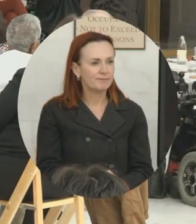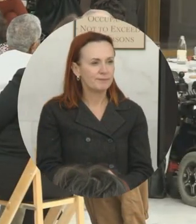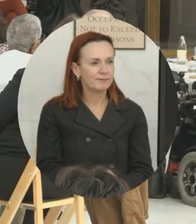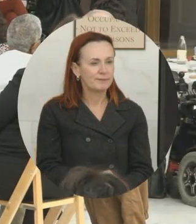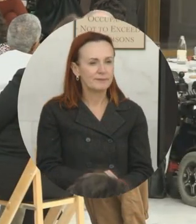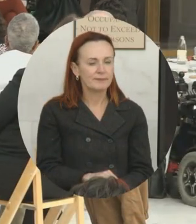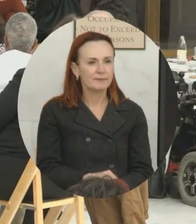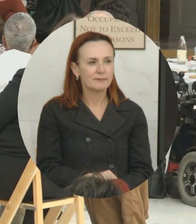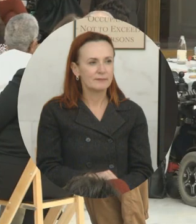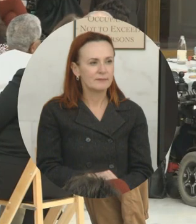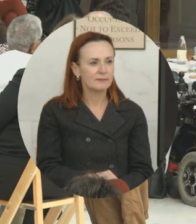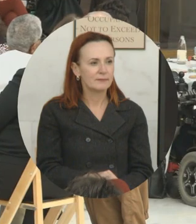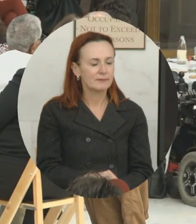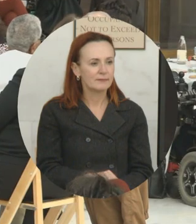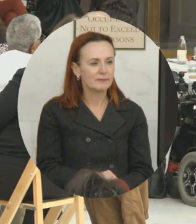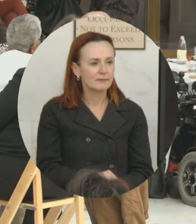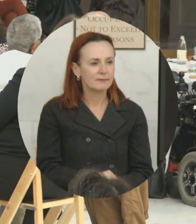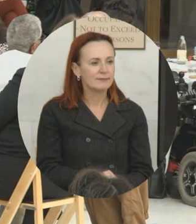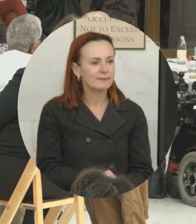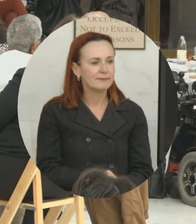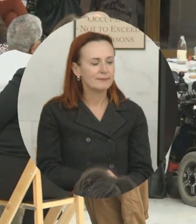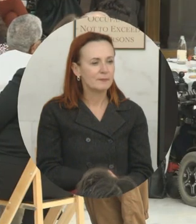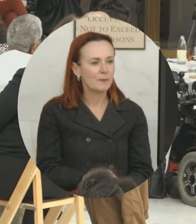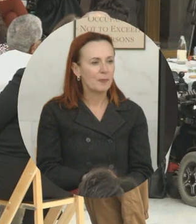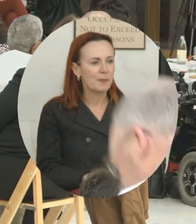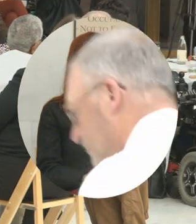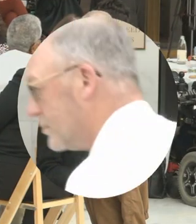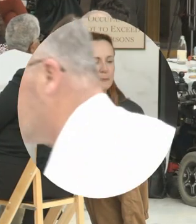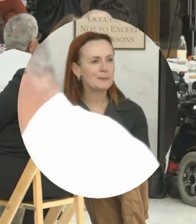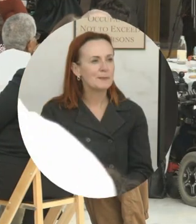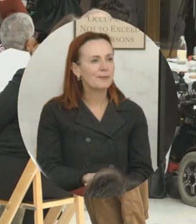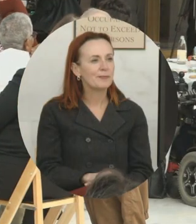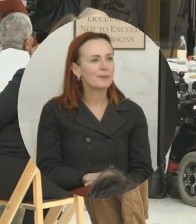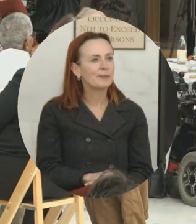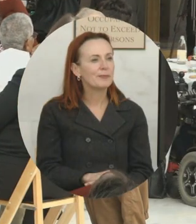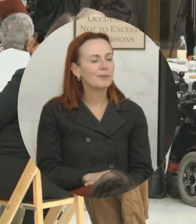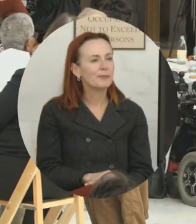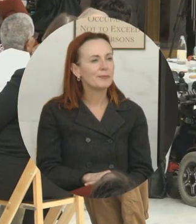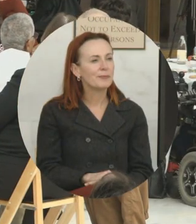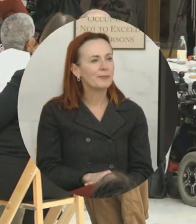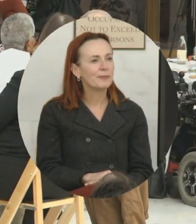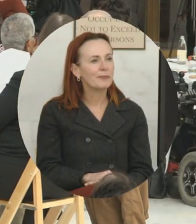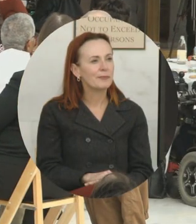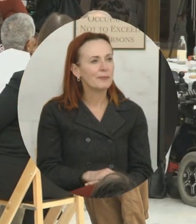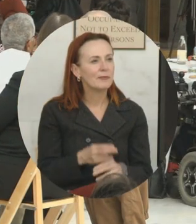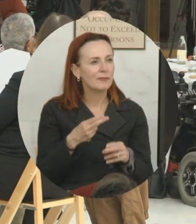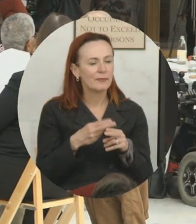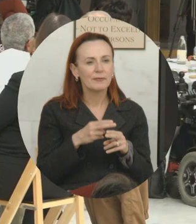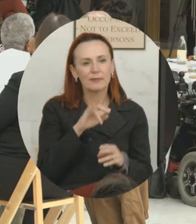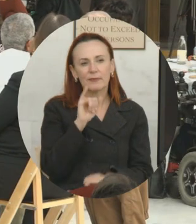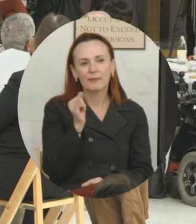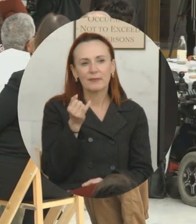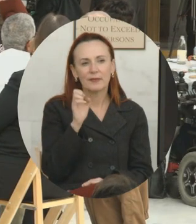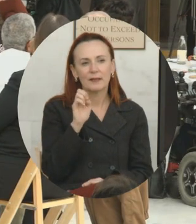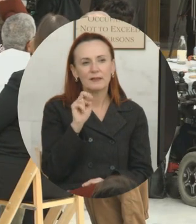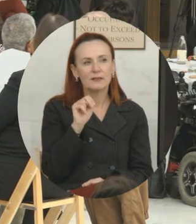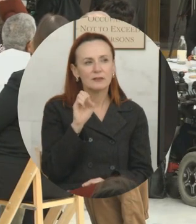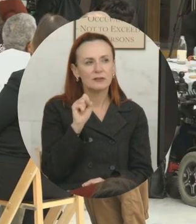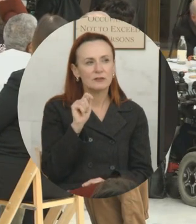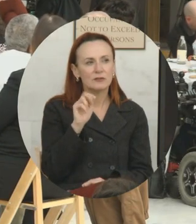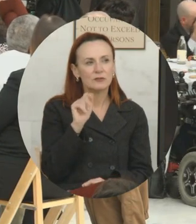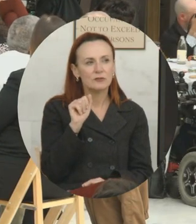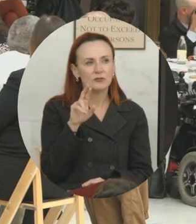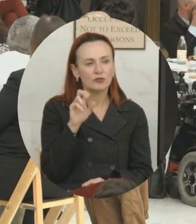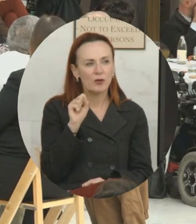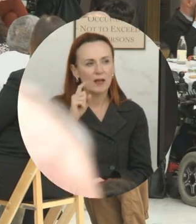Daniel. Can you stand up? Sure. Then you get to talk. And then I get to talk. Okay. So my name's Jen Strauss. I work for the Shake Alert